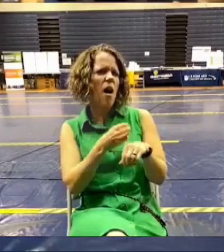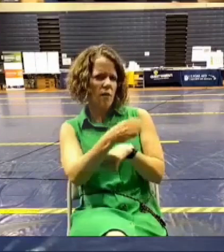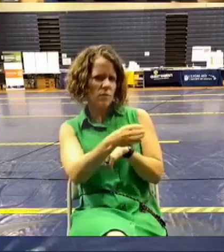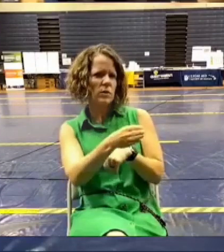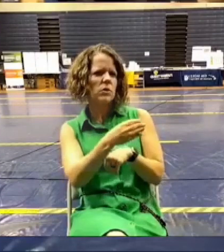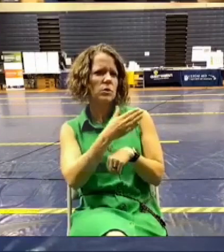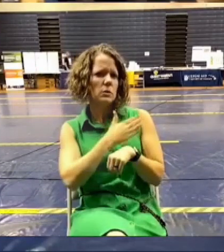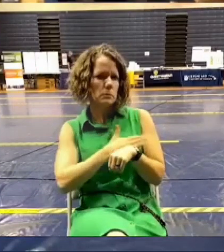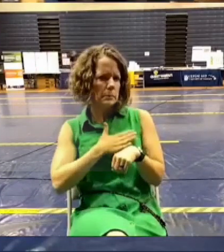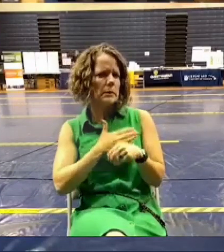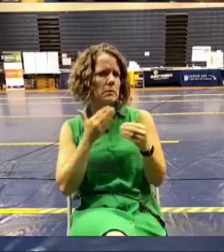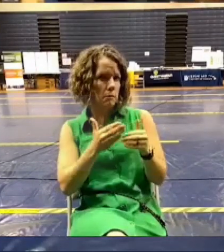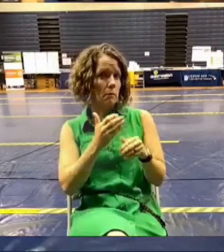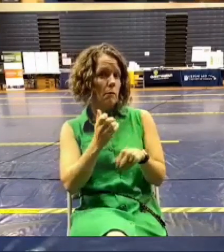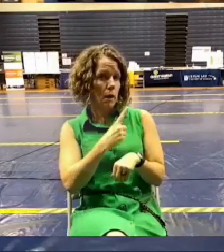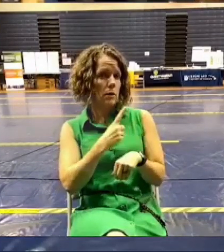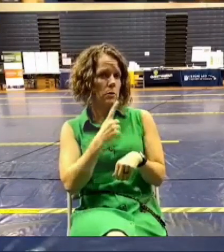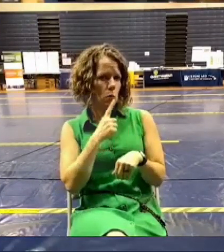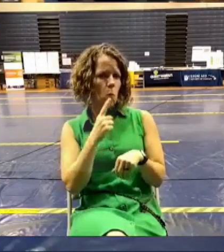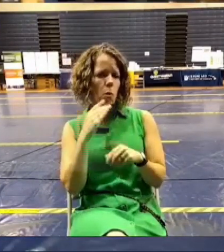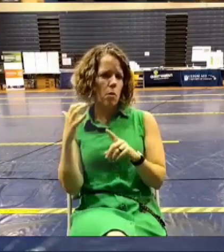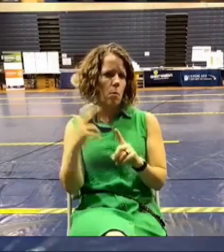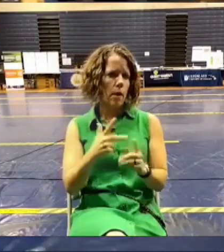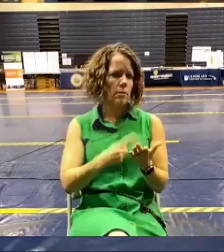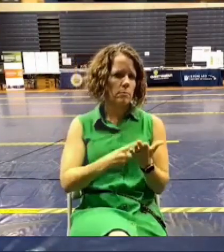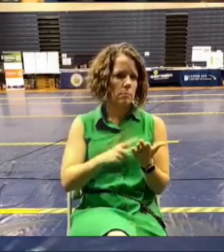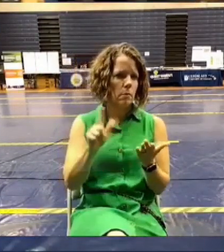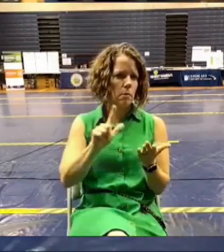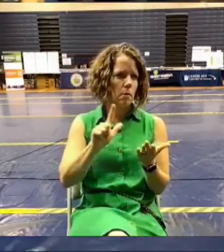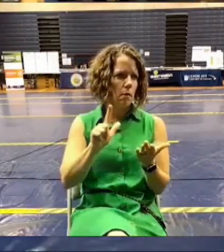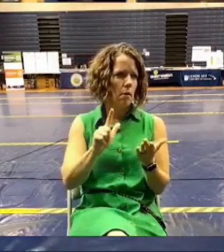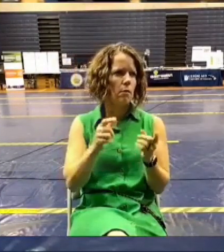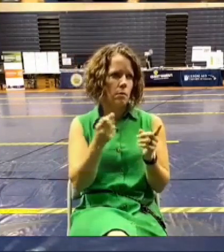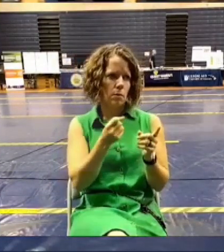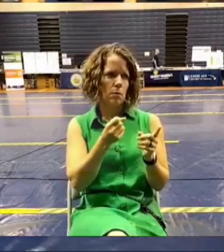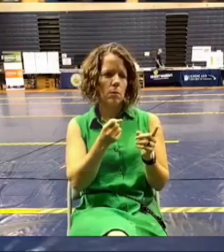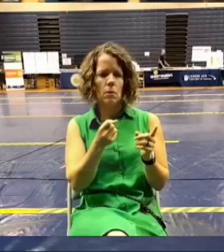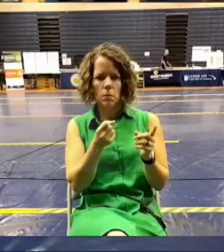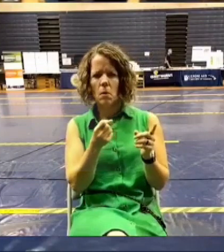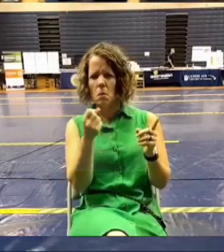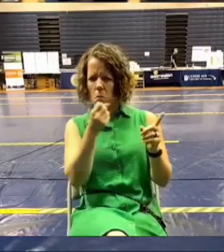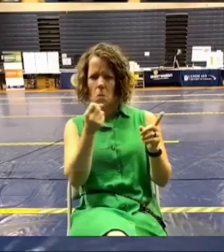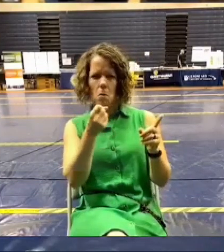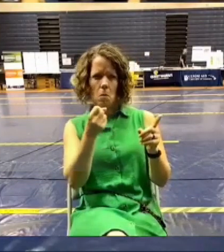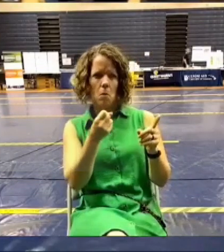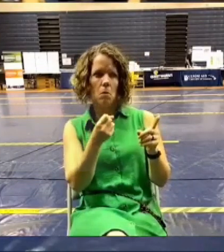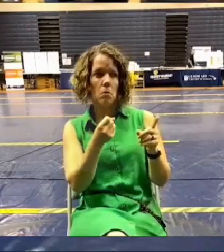Yeah, and the other thing. Can you proceed with the question, and we'll move back okay. to the line of business. Thank you. And we can connect right after with